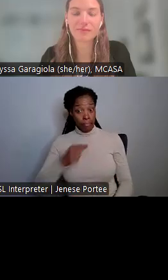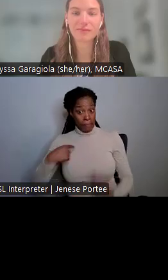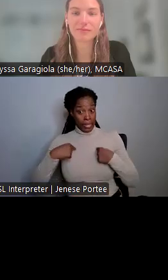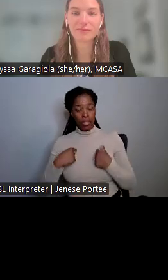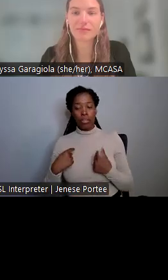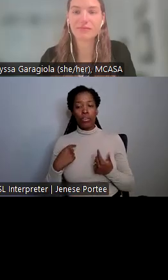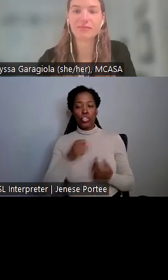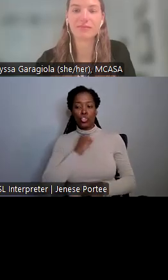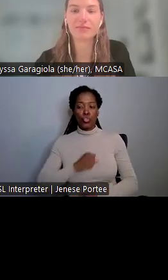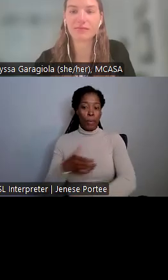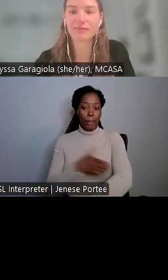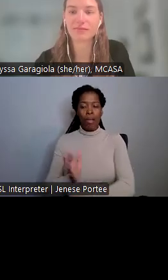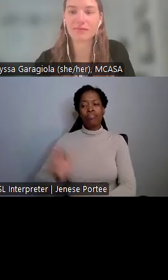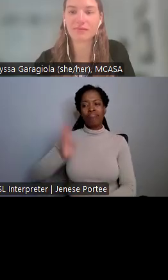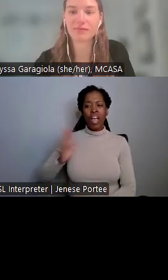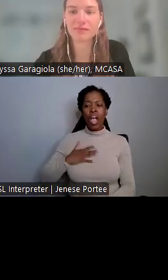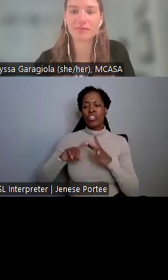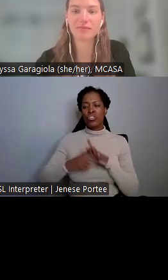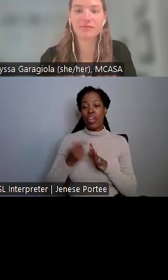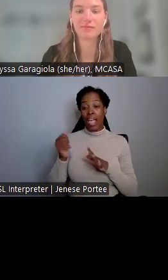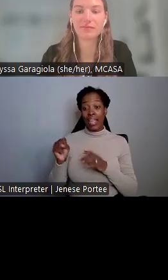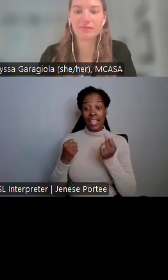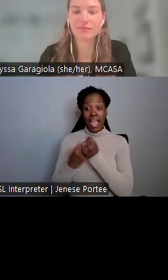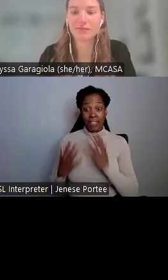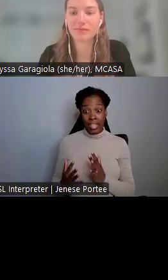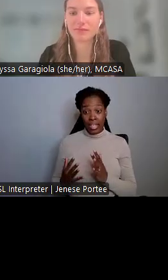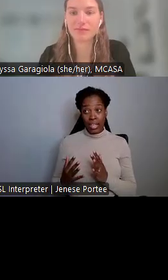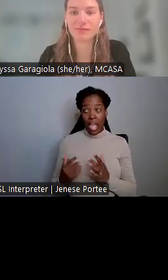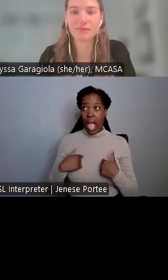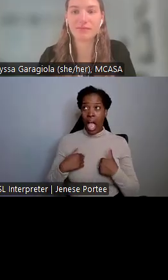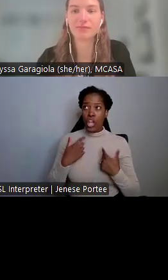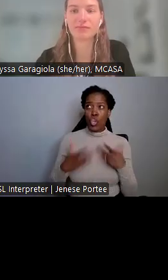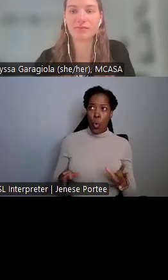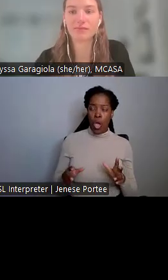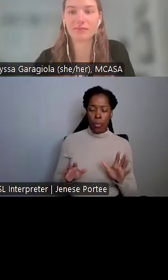out as an advocate, I would want to not I would want to be able to